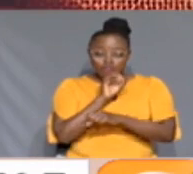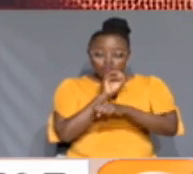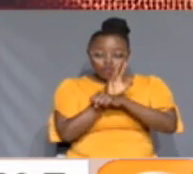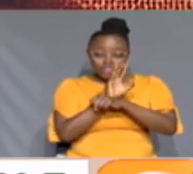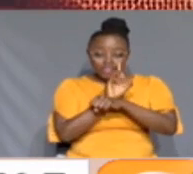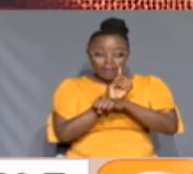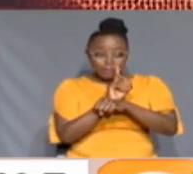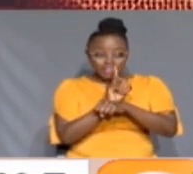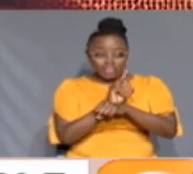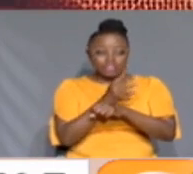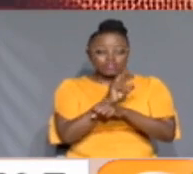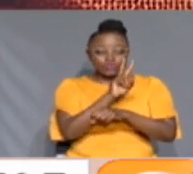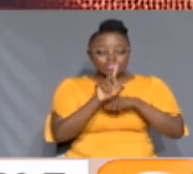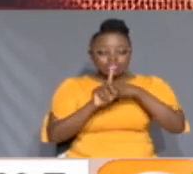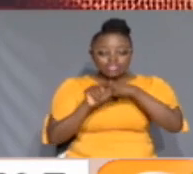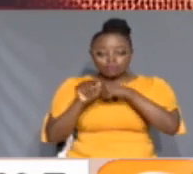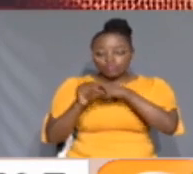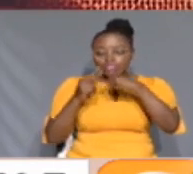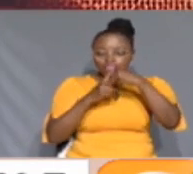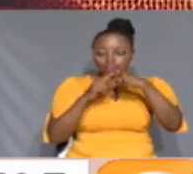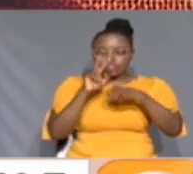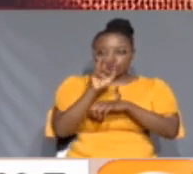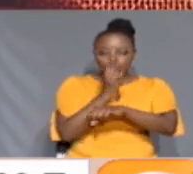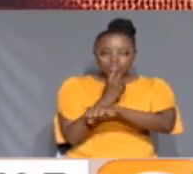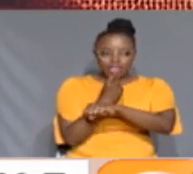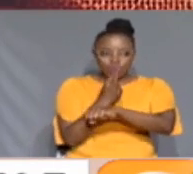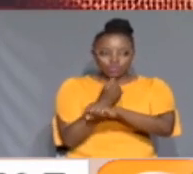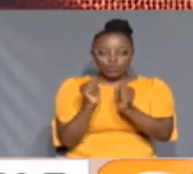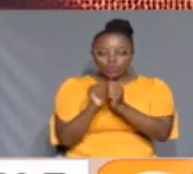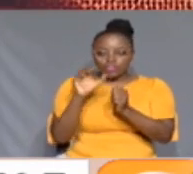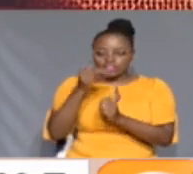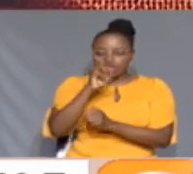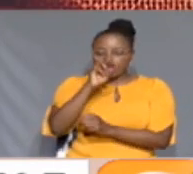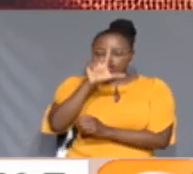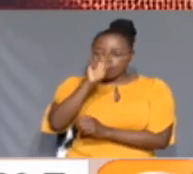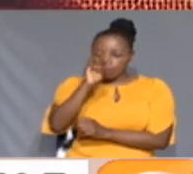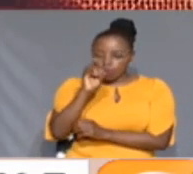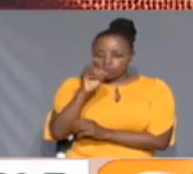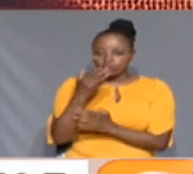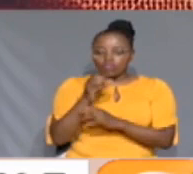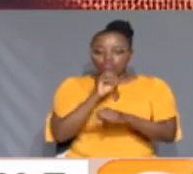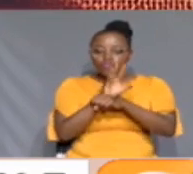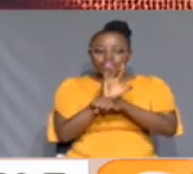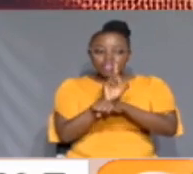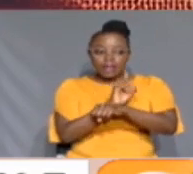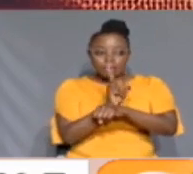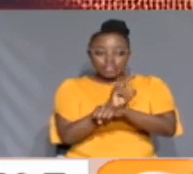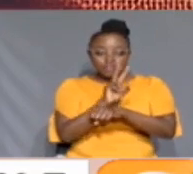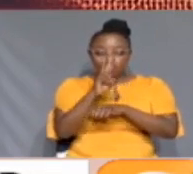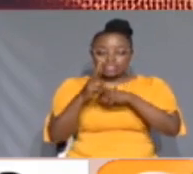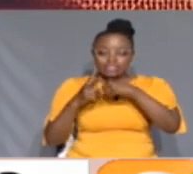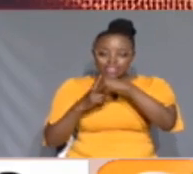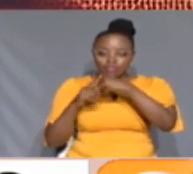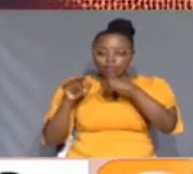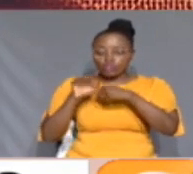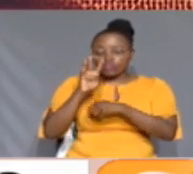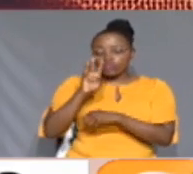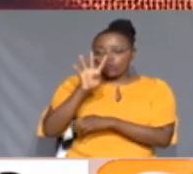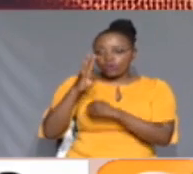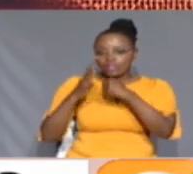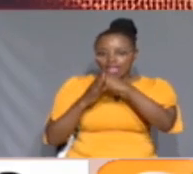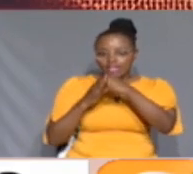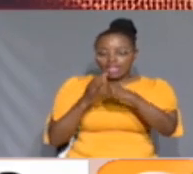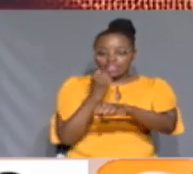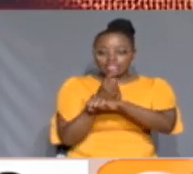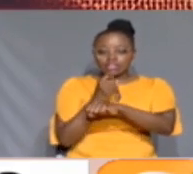time of 14 minutes 26.72 seconds, with Chelimo stopping the timer at 14 minutes 27.49 seconds.